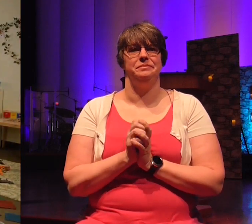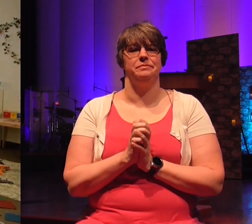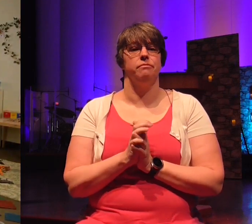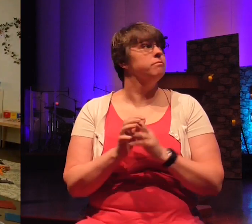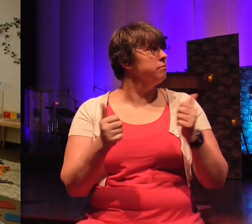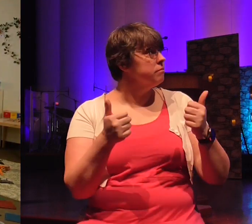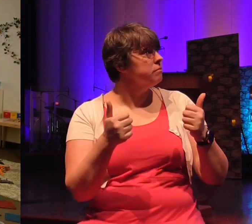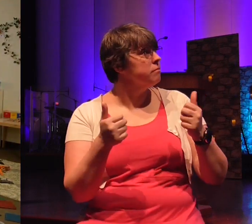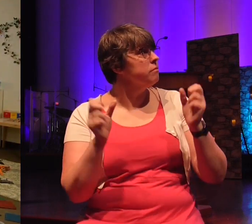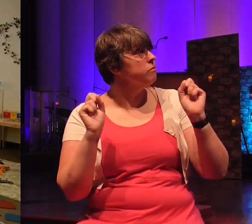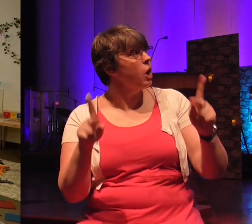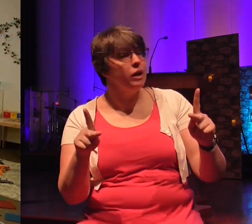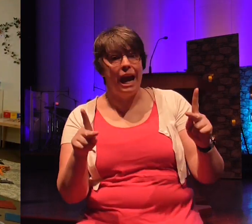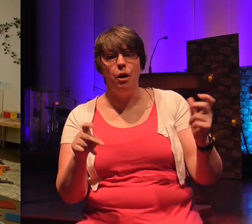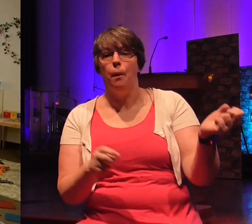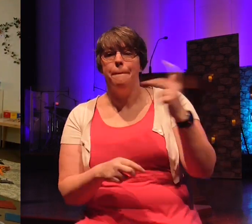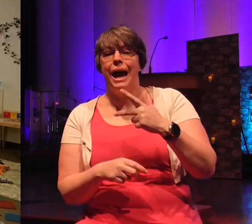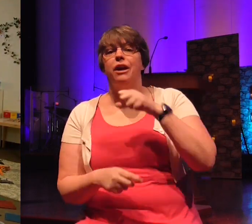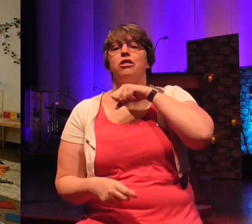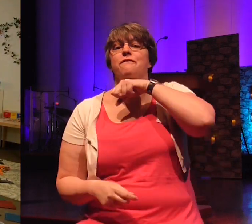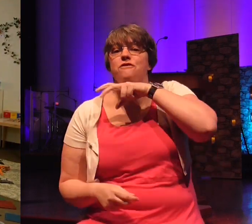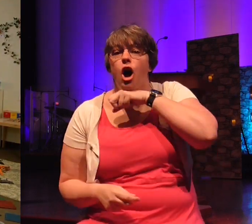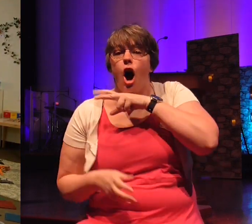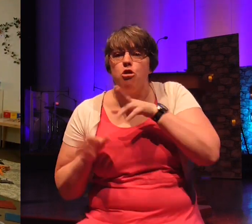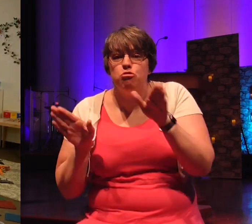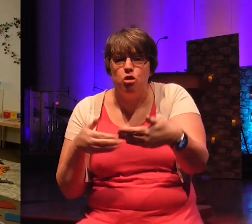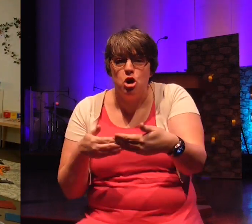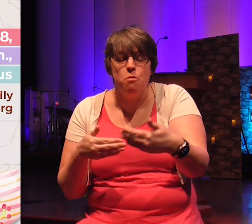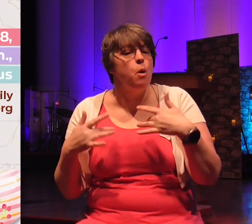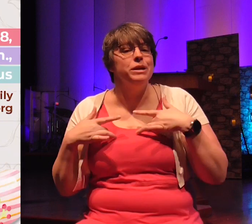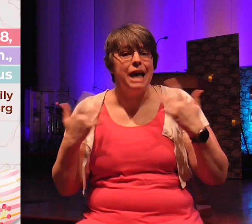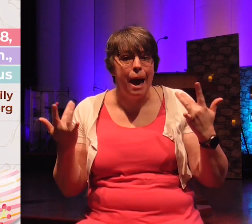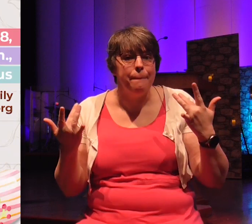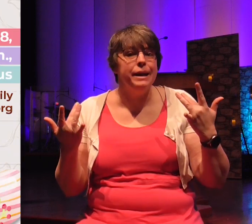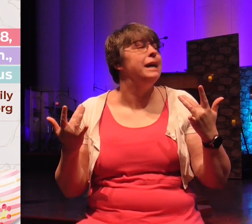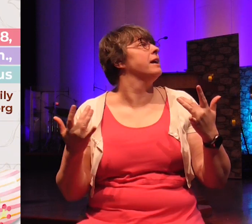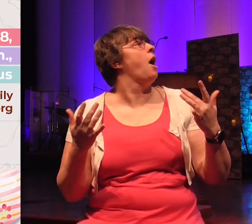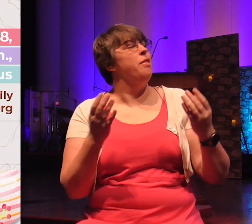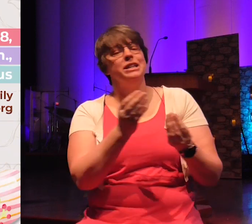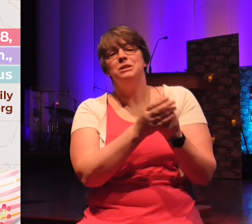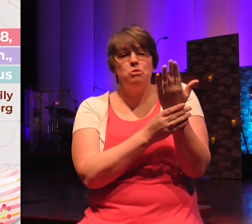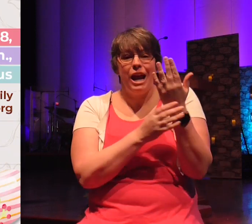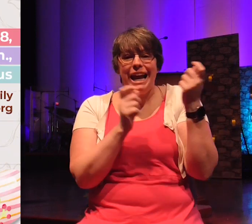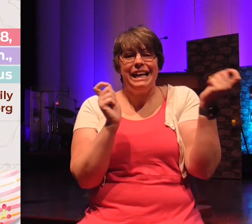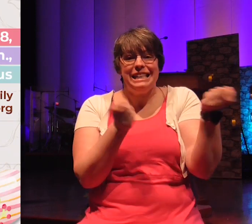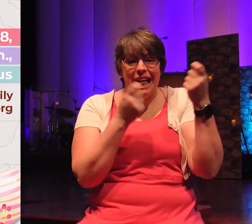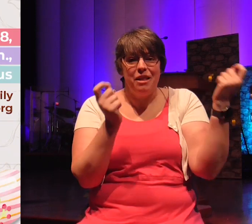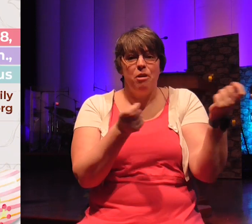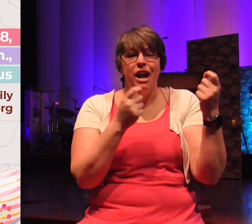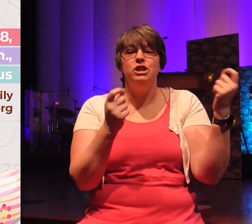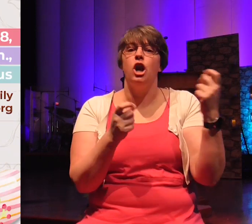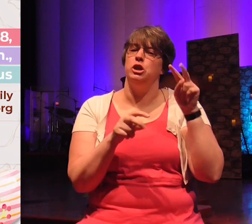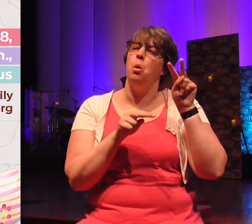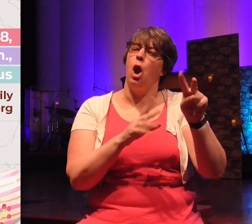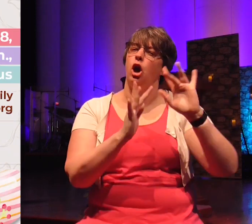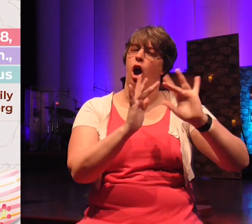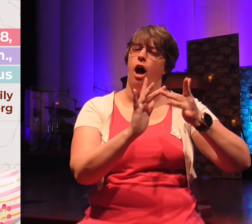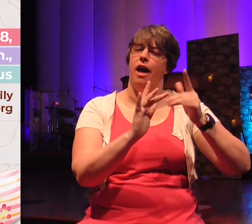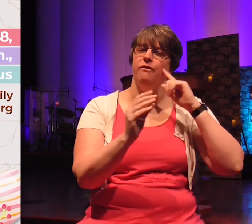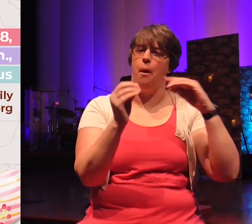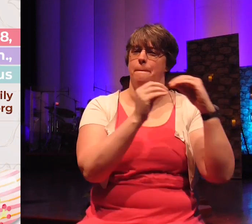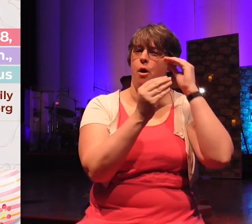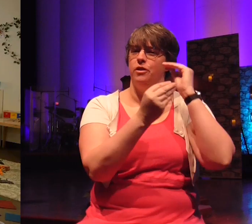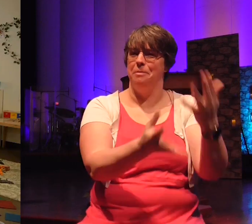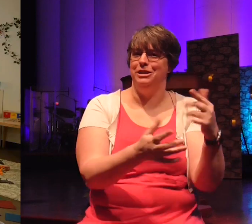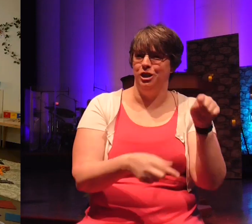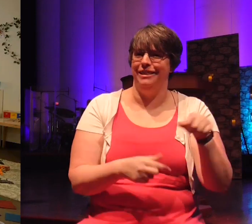Okay, we're here back in the frag room with my friend Stacy. What's coming up? Spring Extravaganza. Be sure you check out the church website for all the